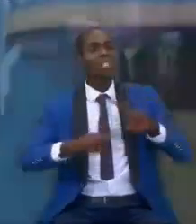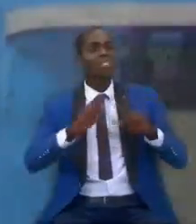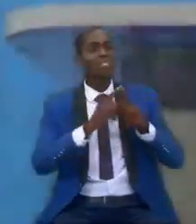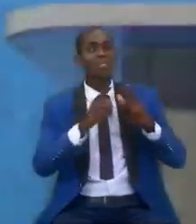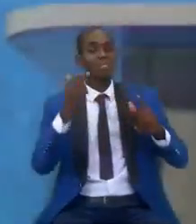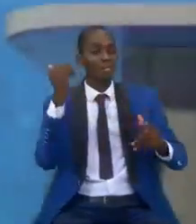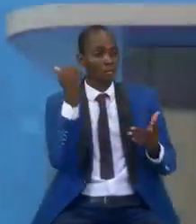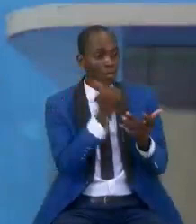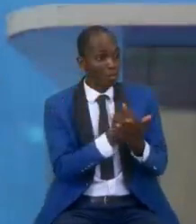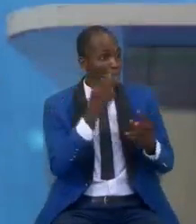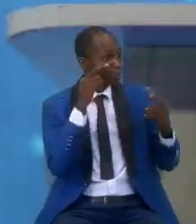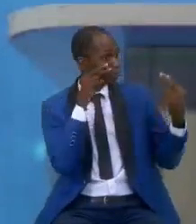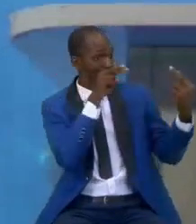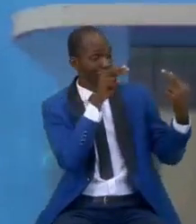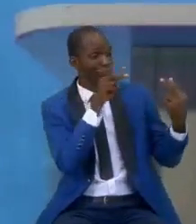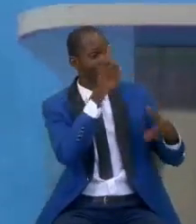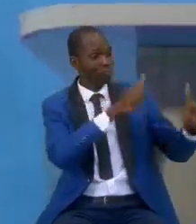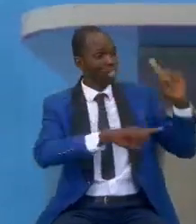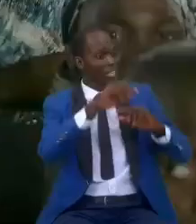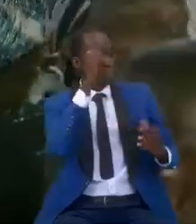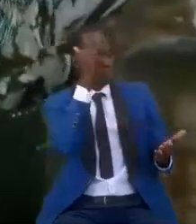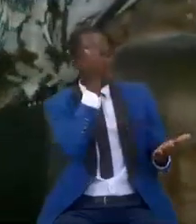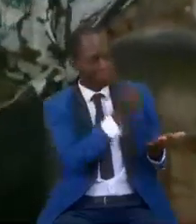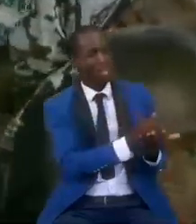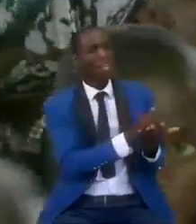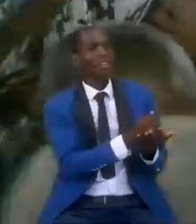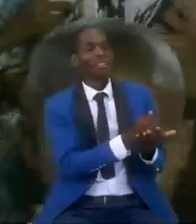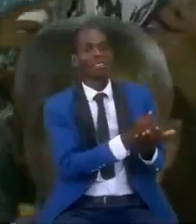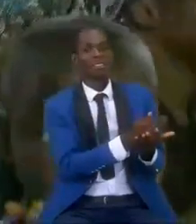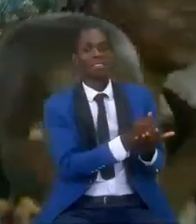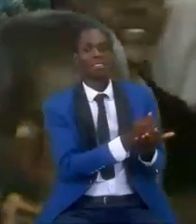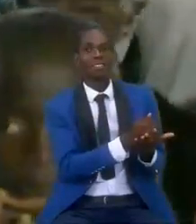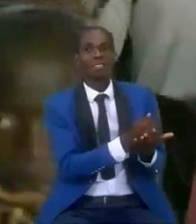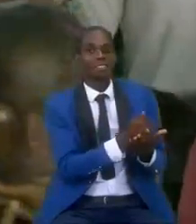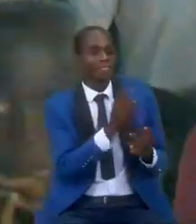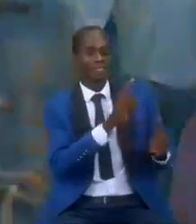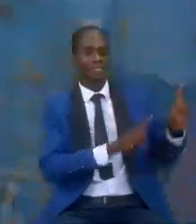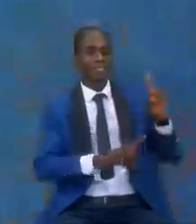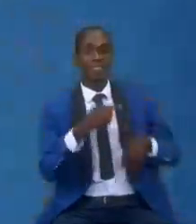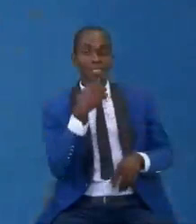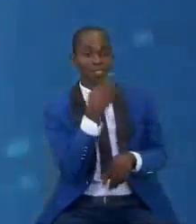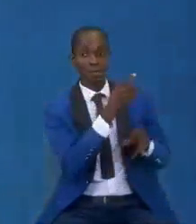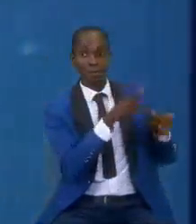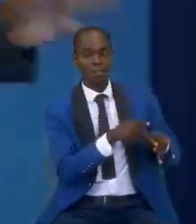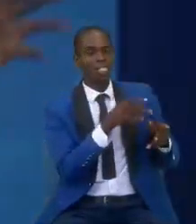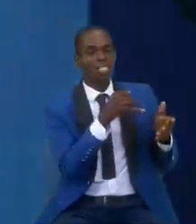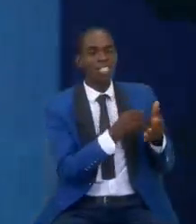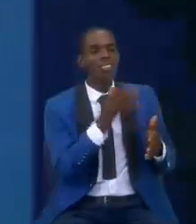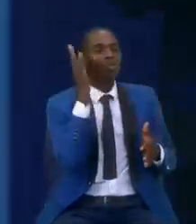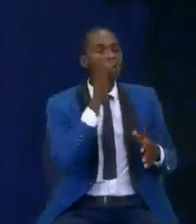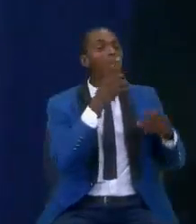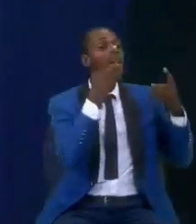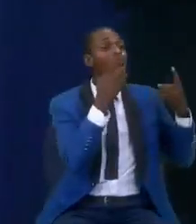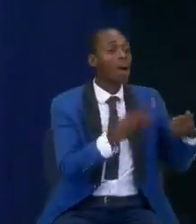Tell them it will happen. Tell them it will